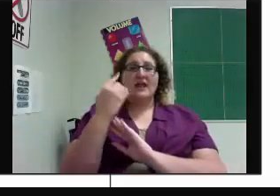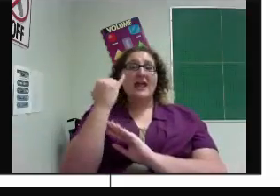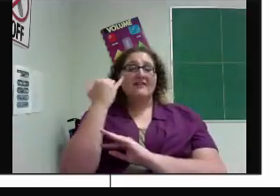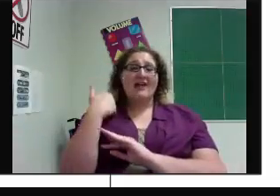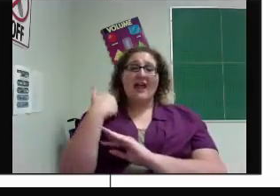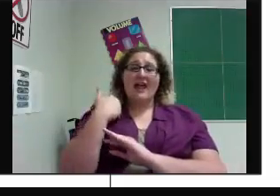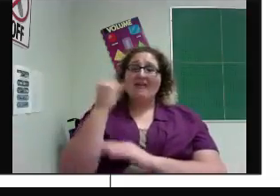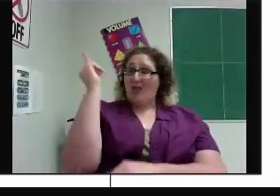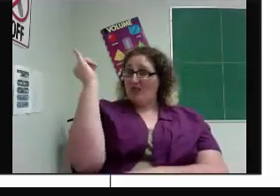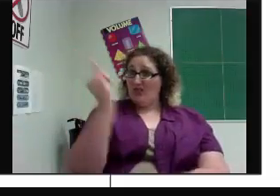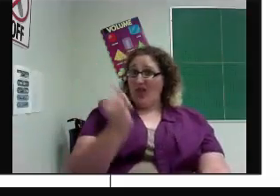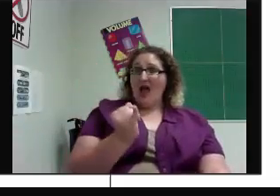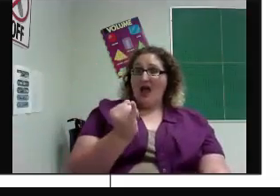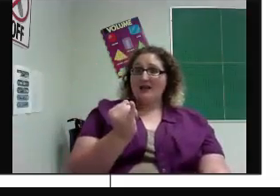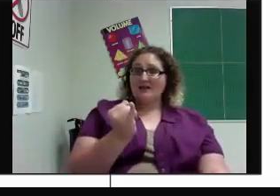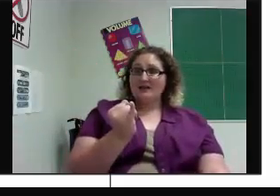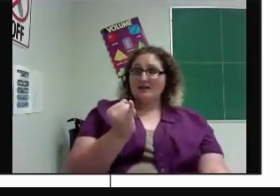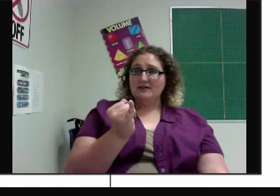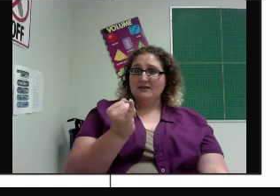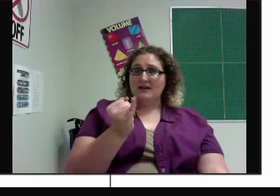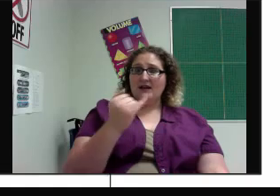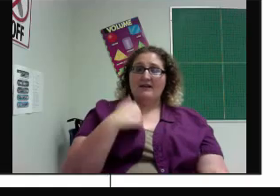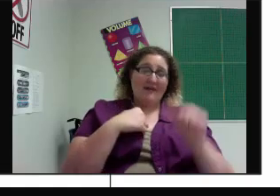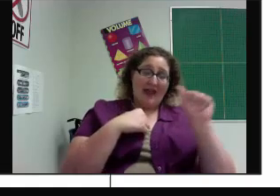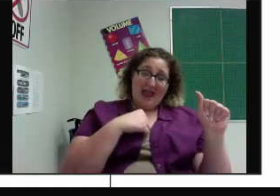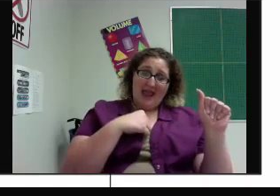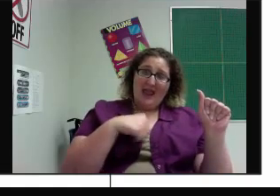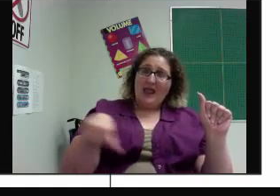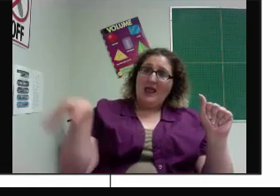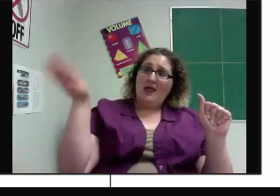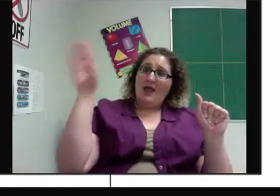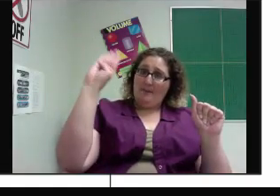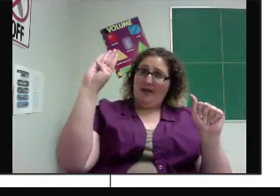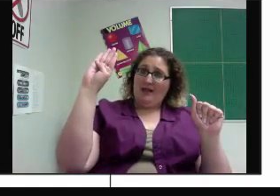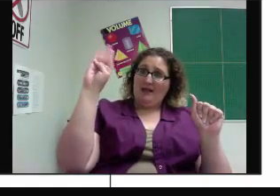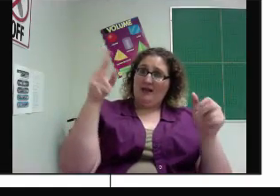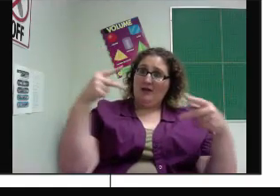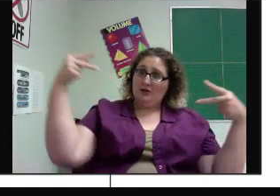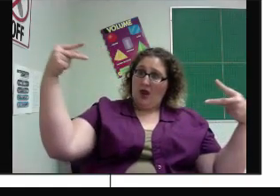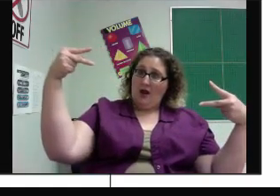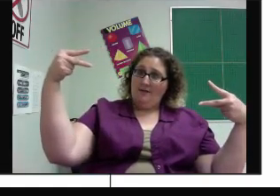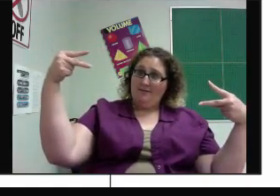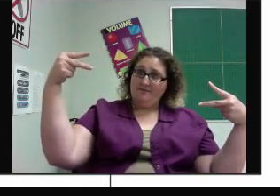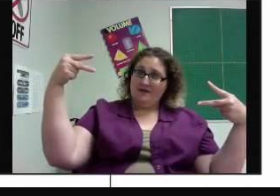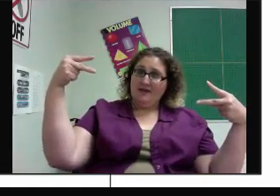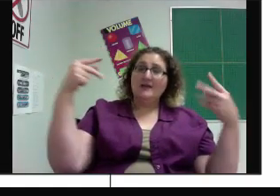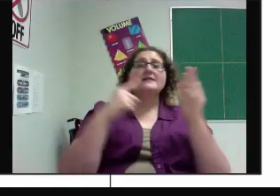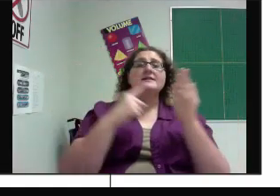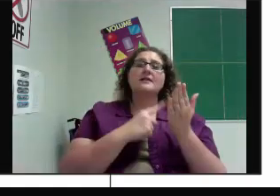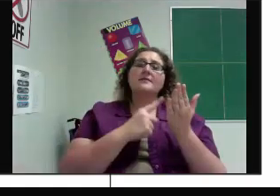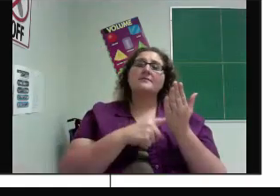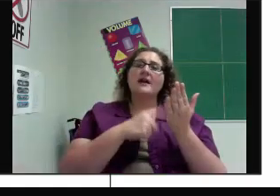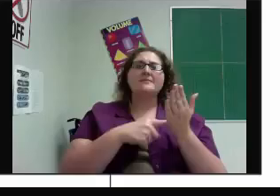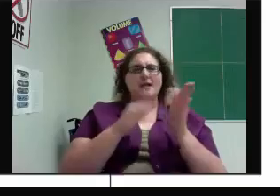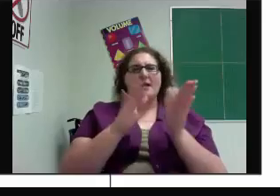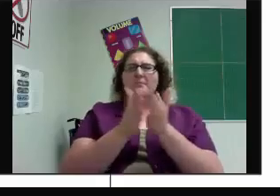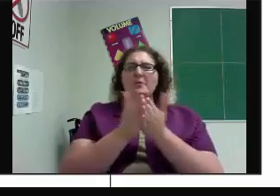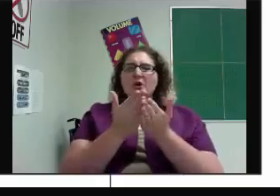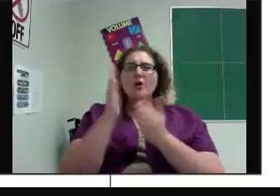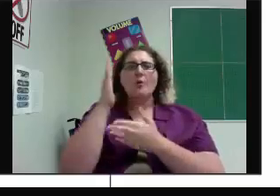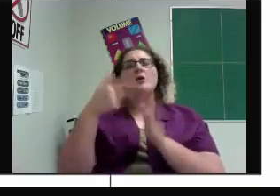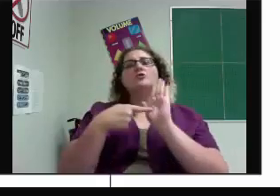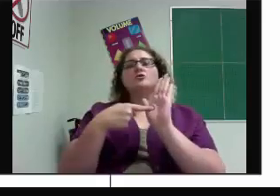if I have a line and it's extending in opposite directions, so I have A and B, sometimes it'll be indicated in textbooks